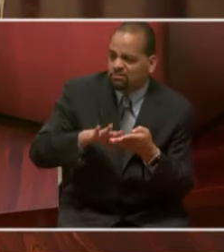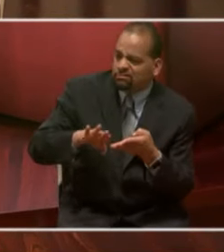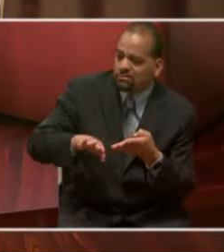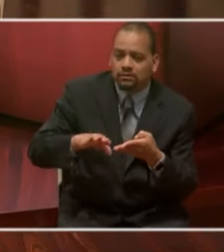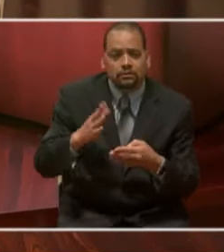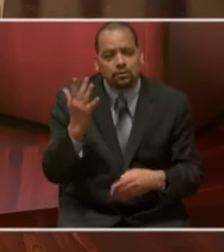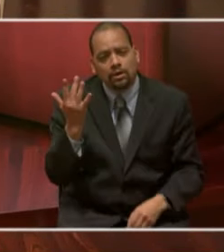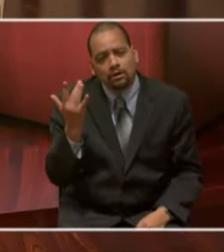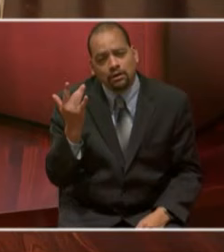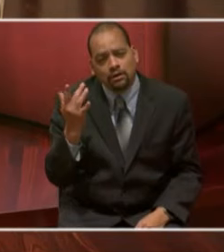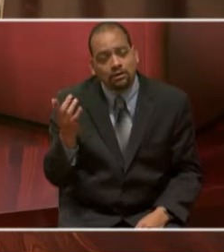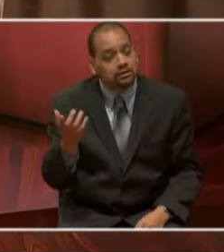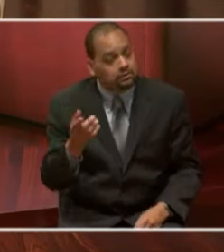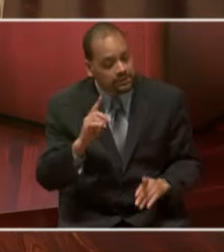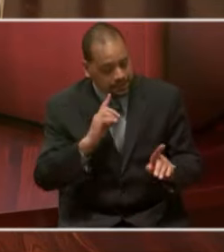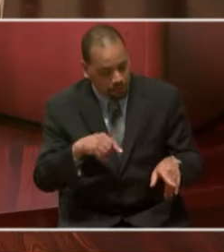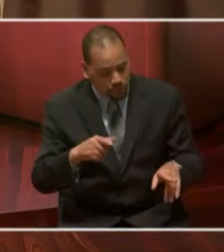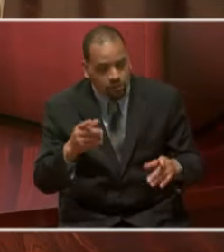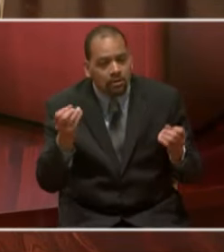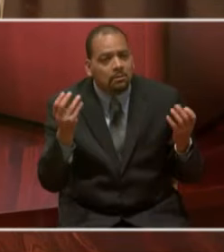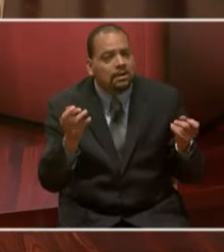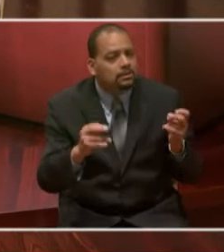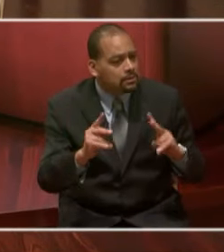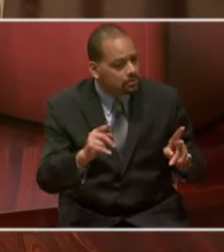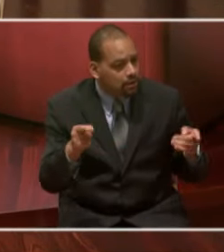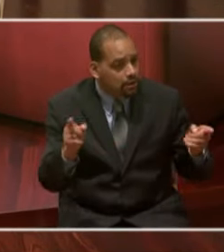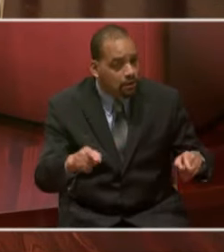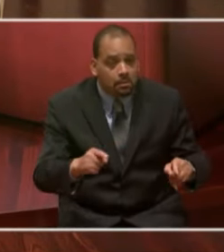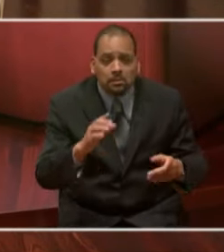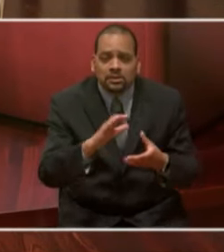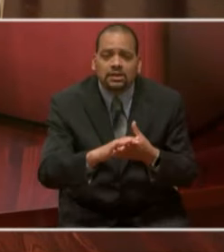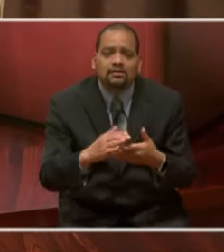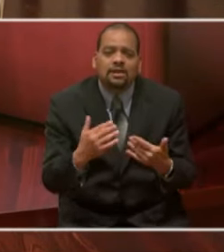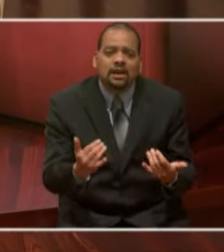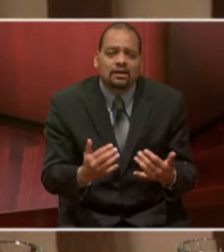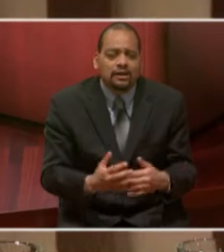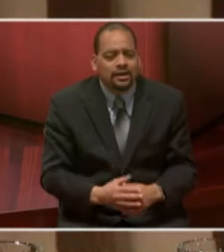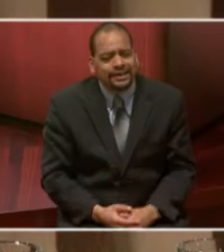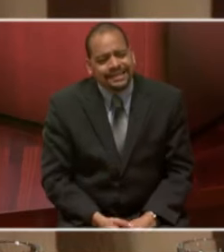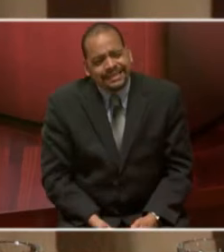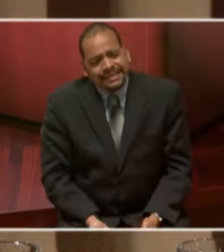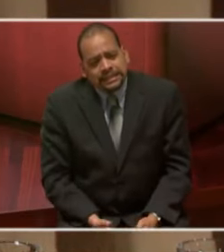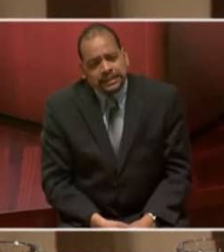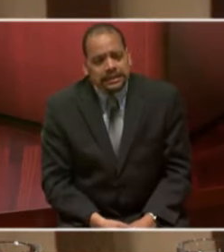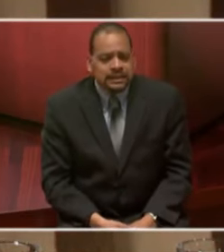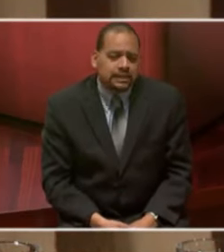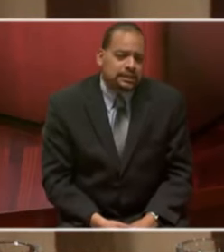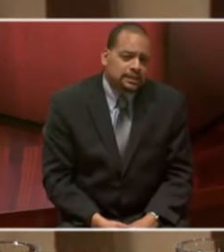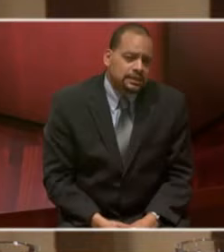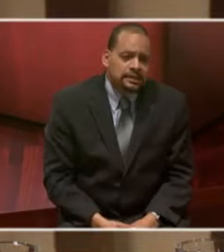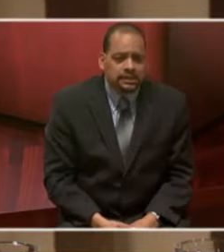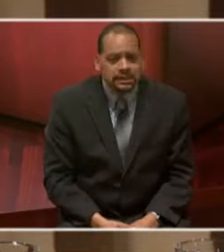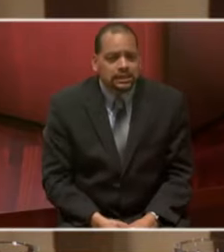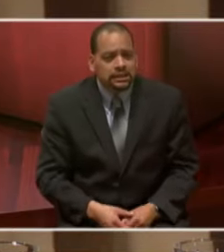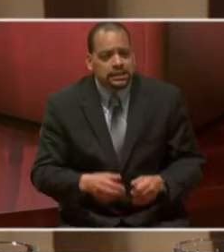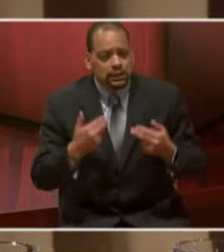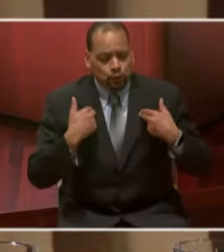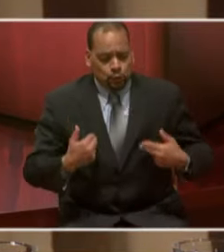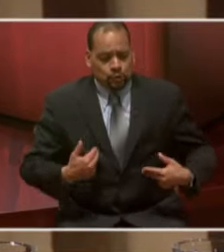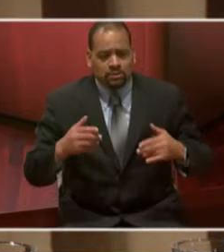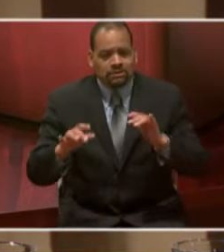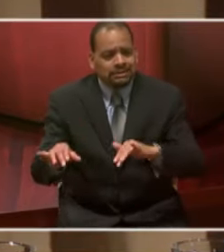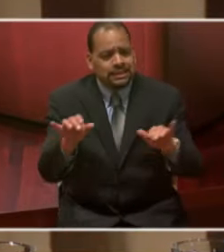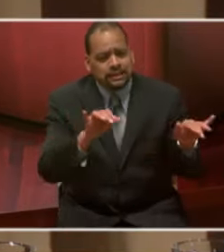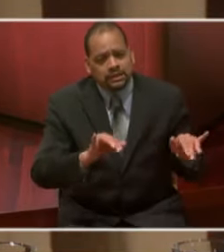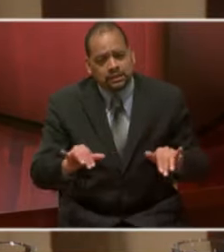1963, many of us went into Selma. Work. We went into Mississippi and other places. In order to become a